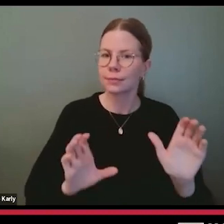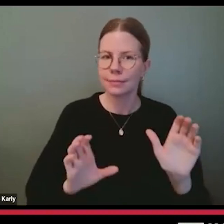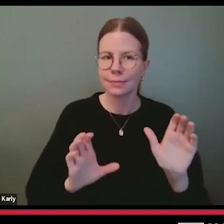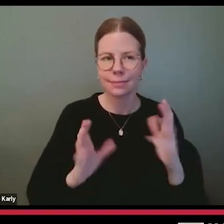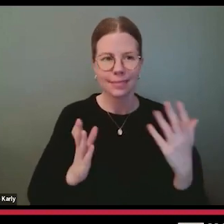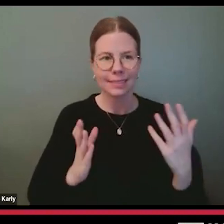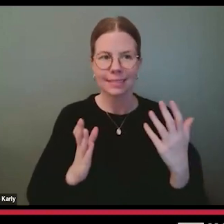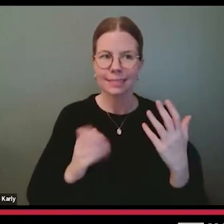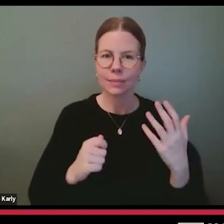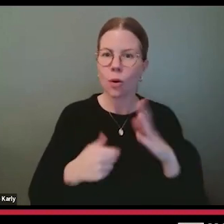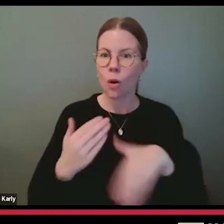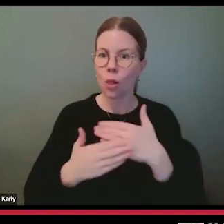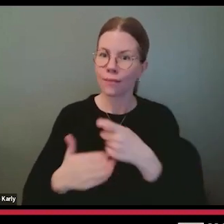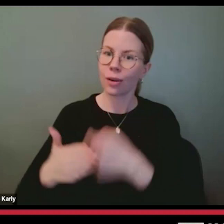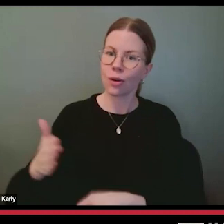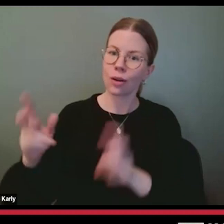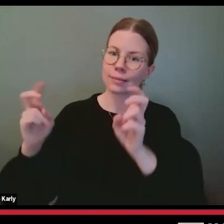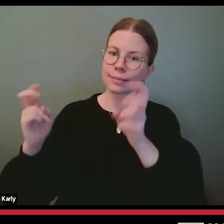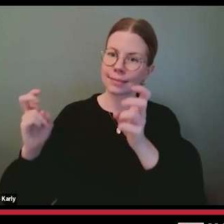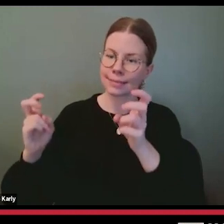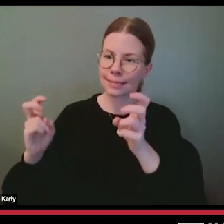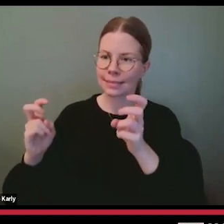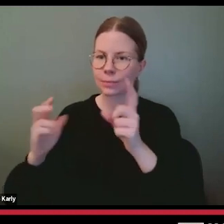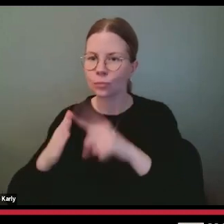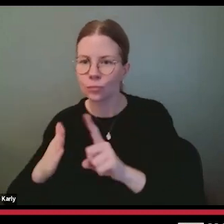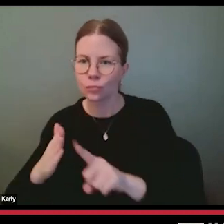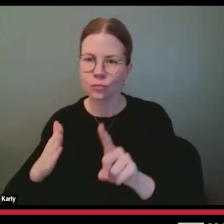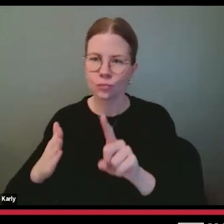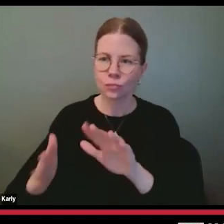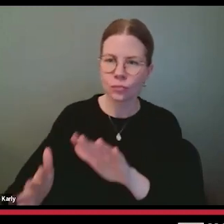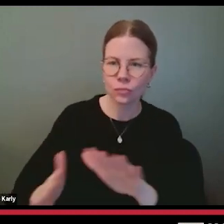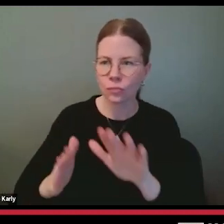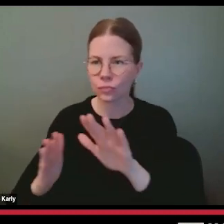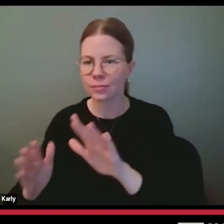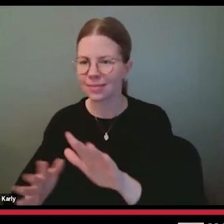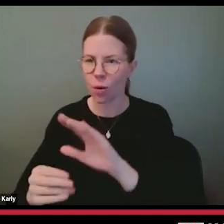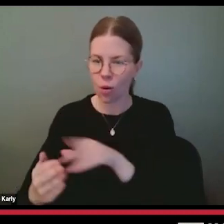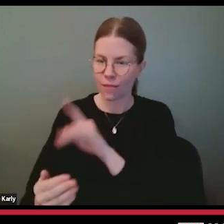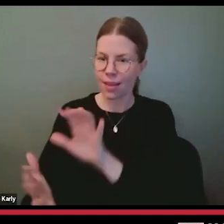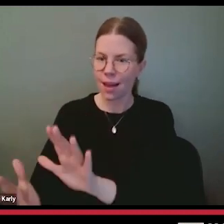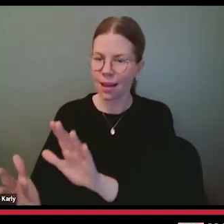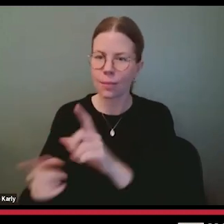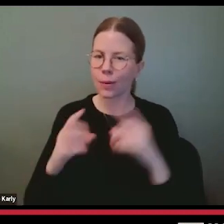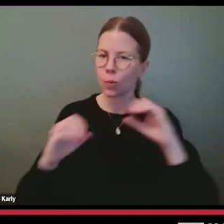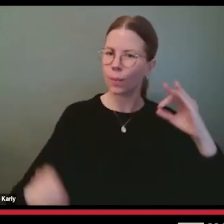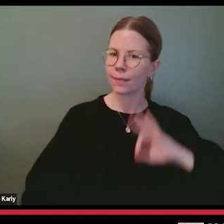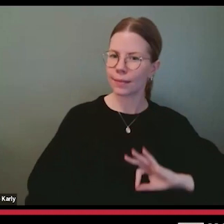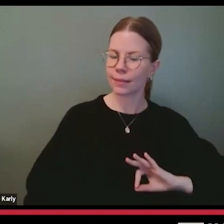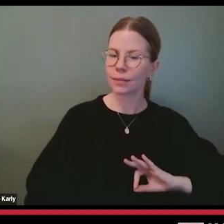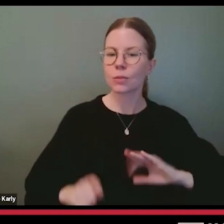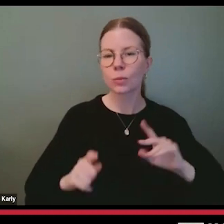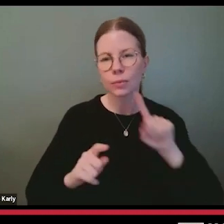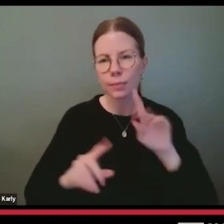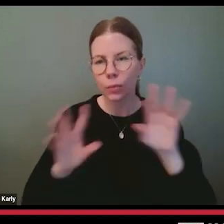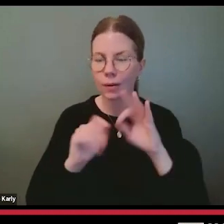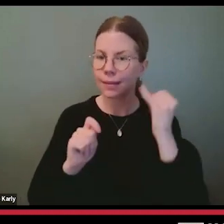to make sure that the activities that may be burdensome to people are also bringing